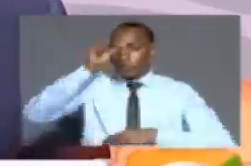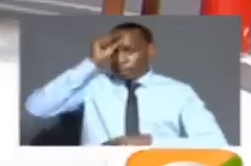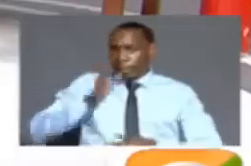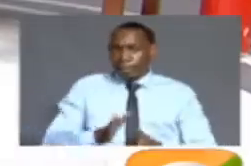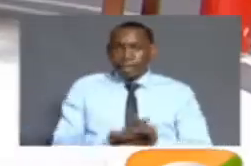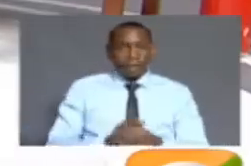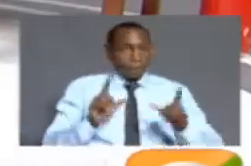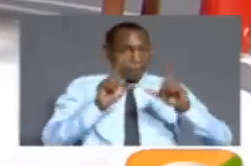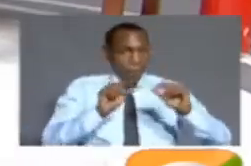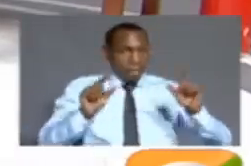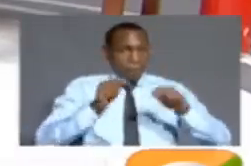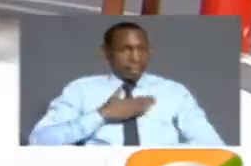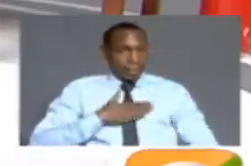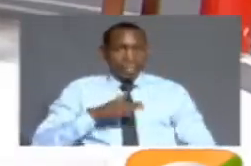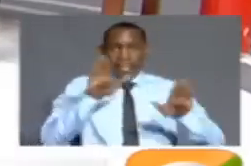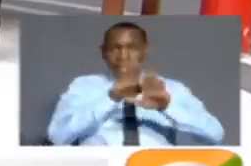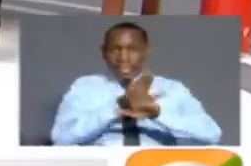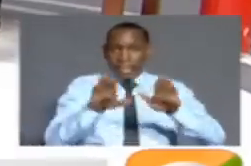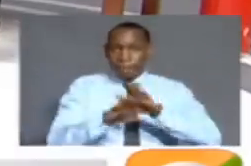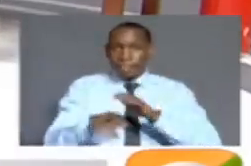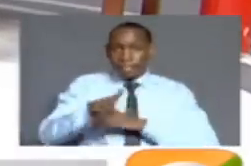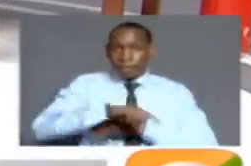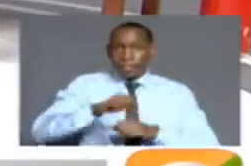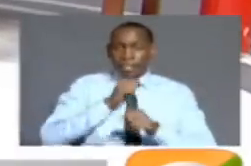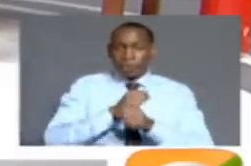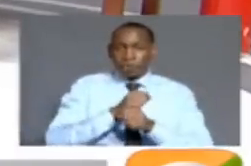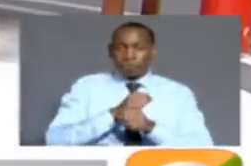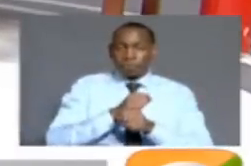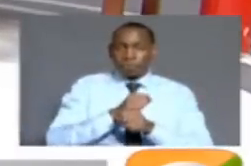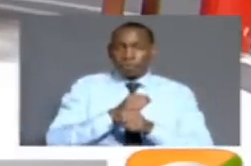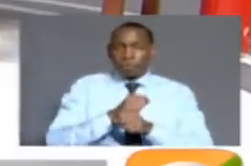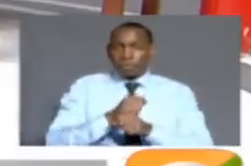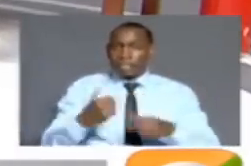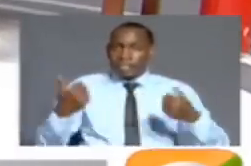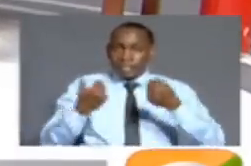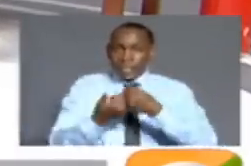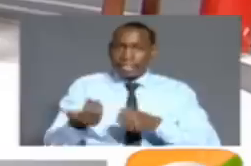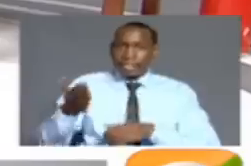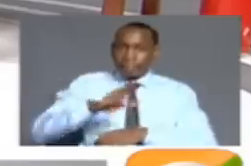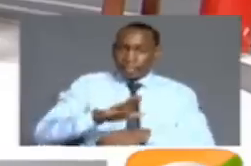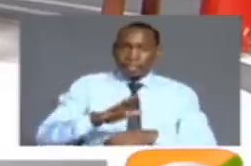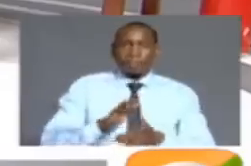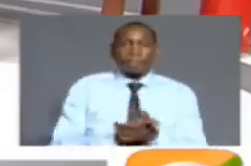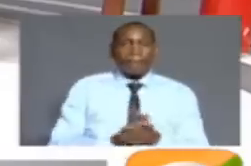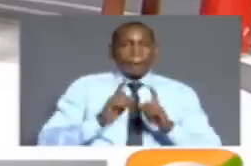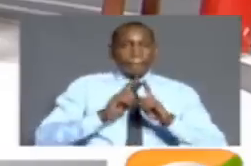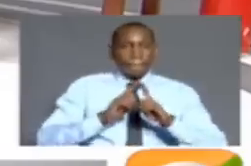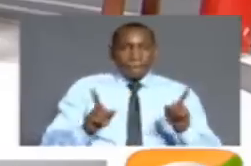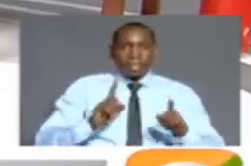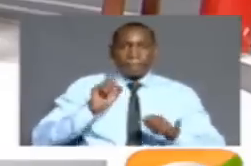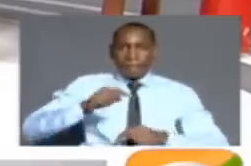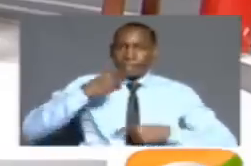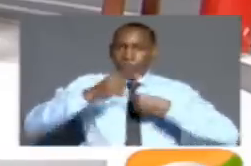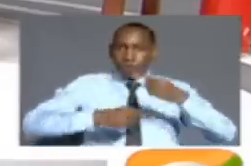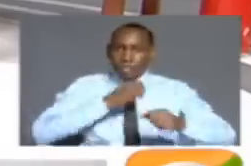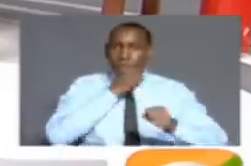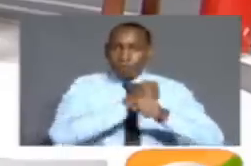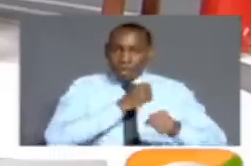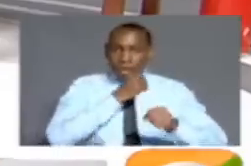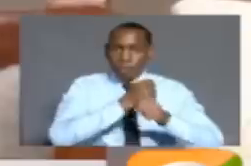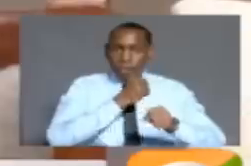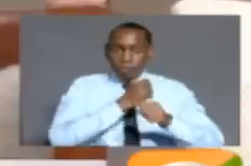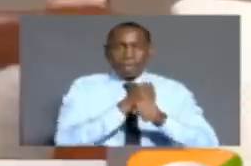point. You know, everything that we do comes is brought back in that lens of politics. However, we must continue to do our job. We have to. We must do our